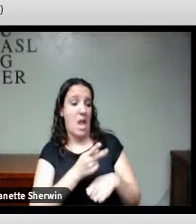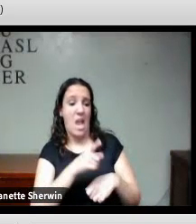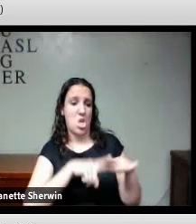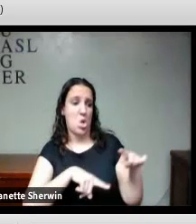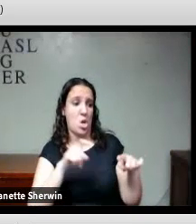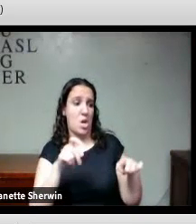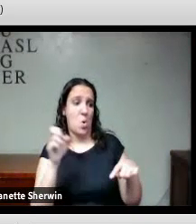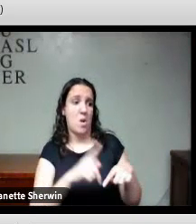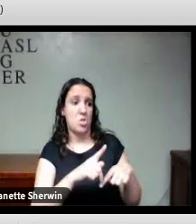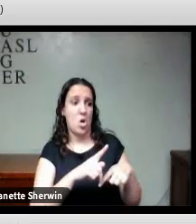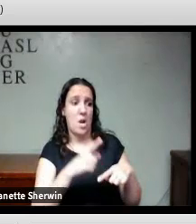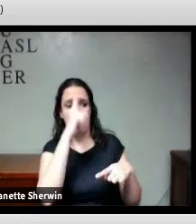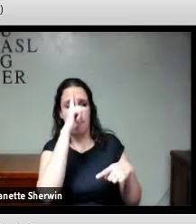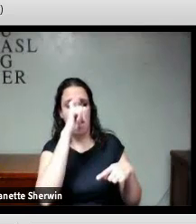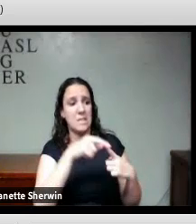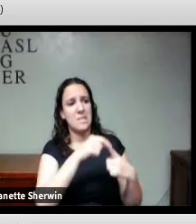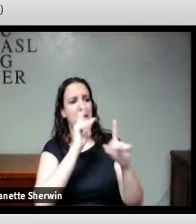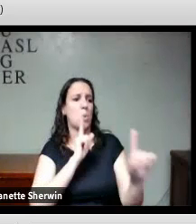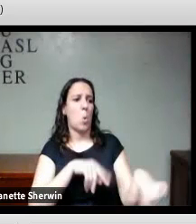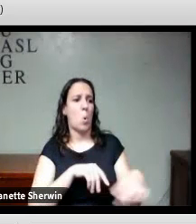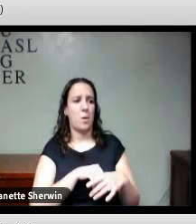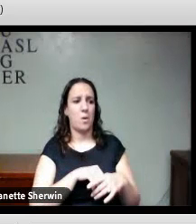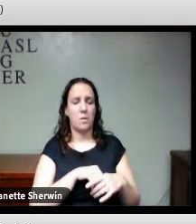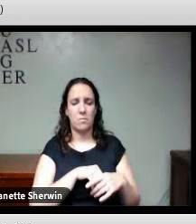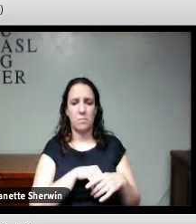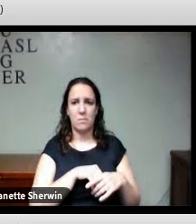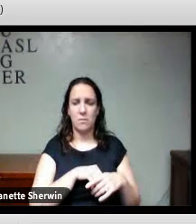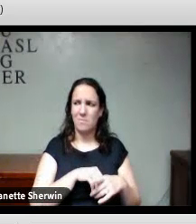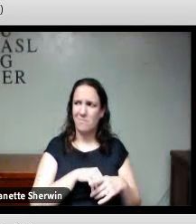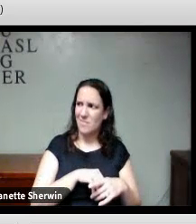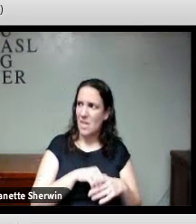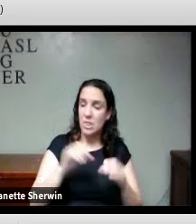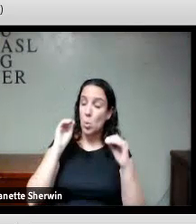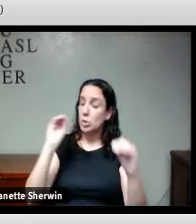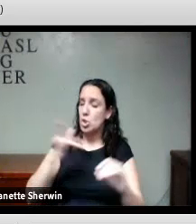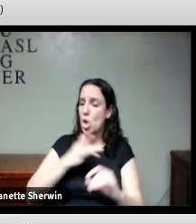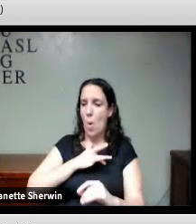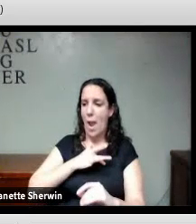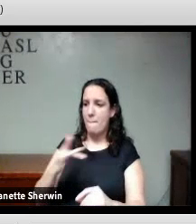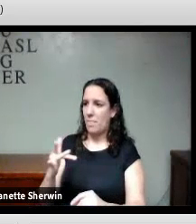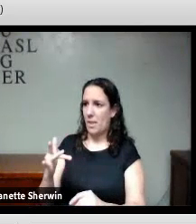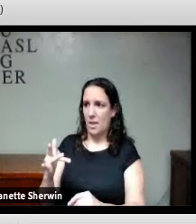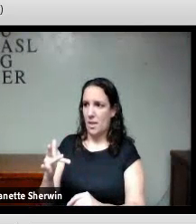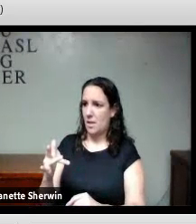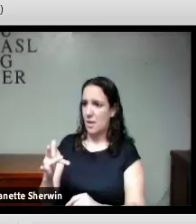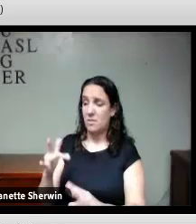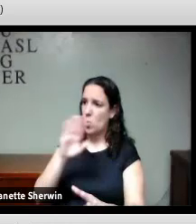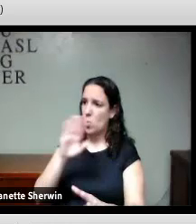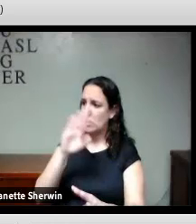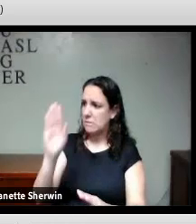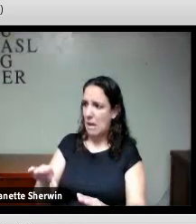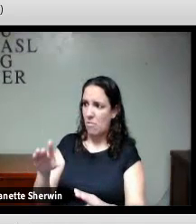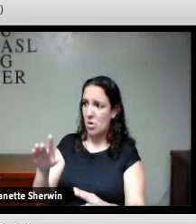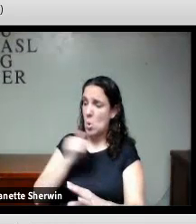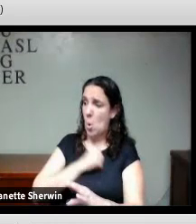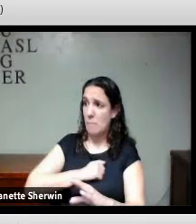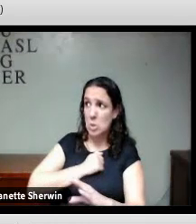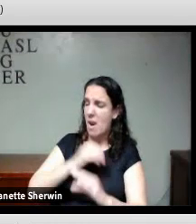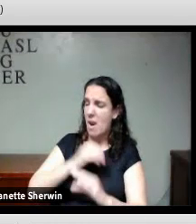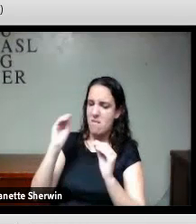because it was special order. And there was no empathy. There was never, I'm so sorry that happened. Occasionally in transit,